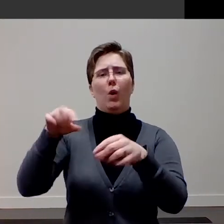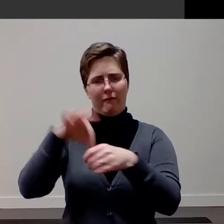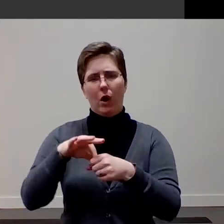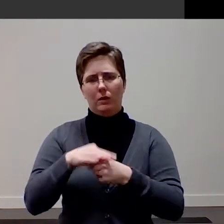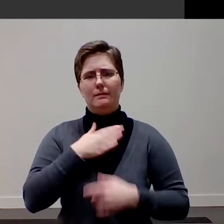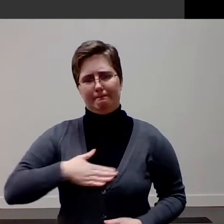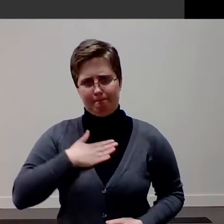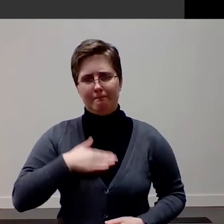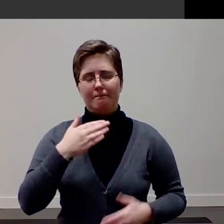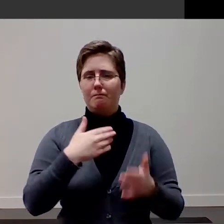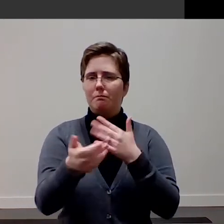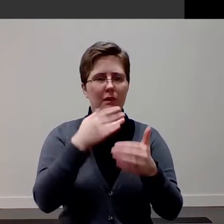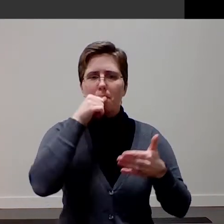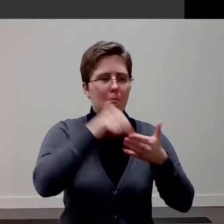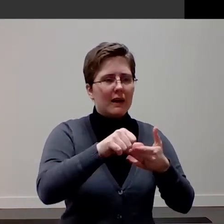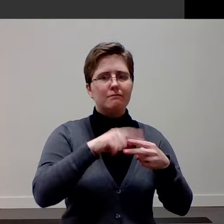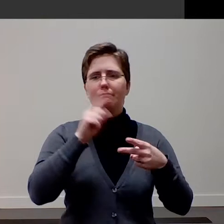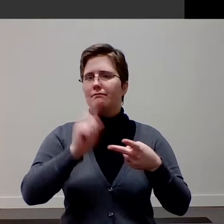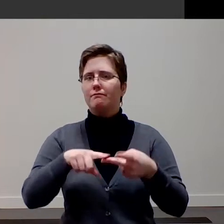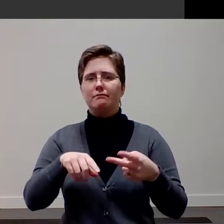vote, whether it's by mail, whether it's